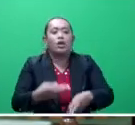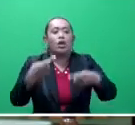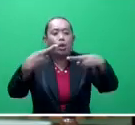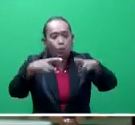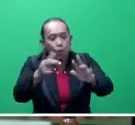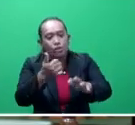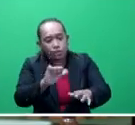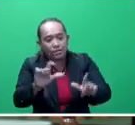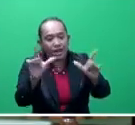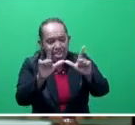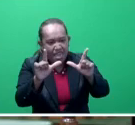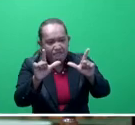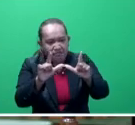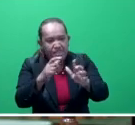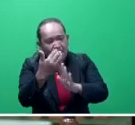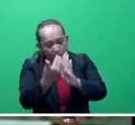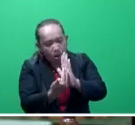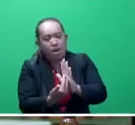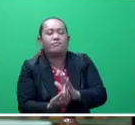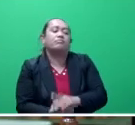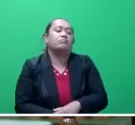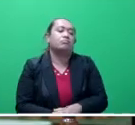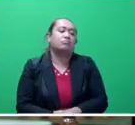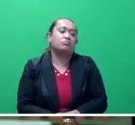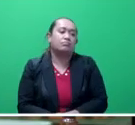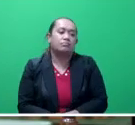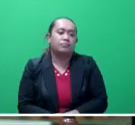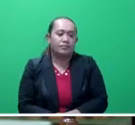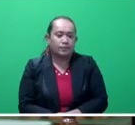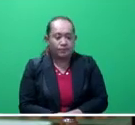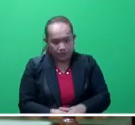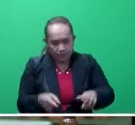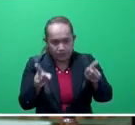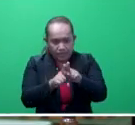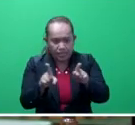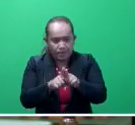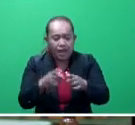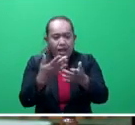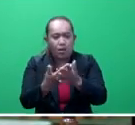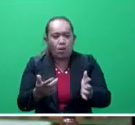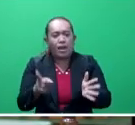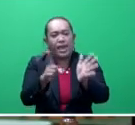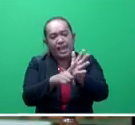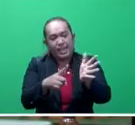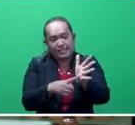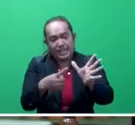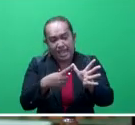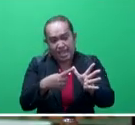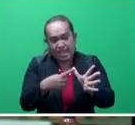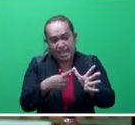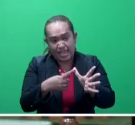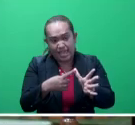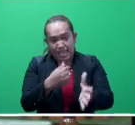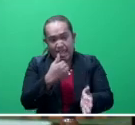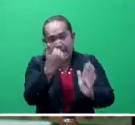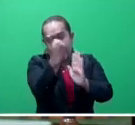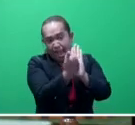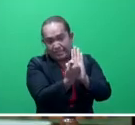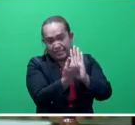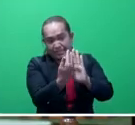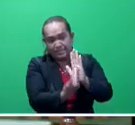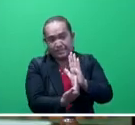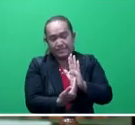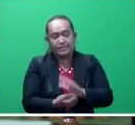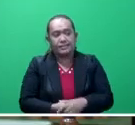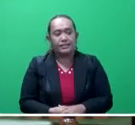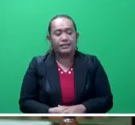also, as I said, to all individuals. We'll also be amending the LTA Act, Mr. Speaker, sir, to address gaps in the Act that have historically